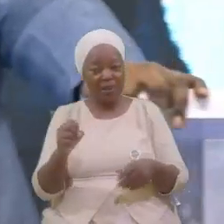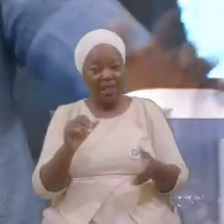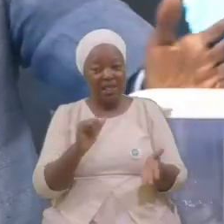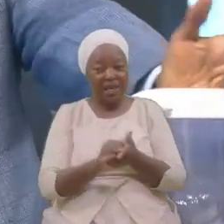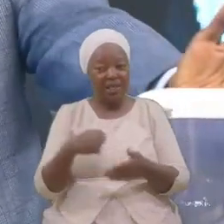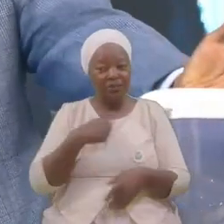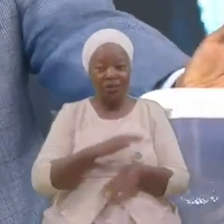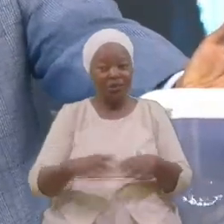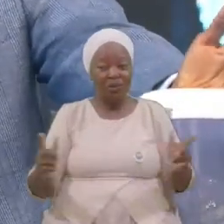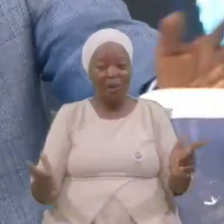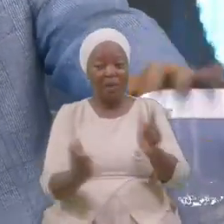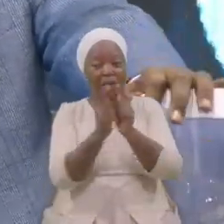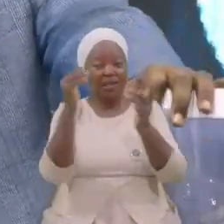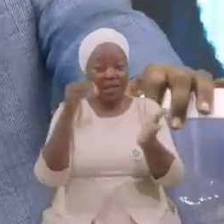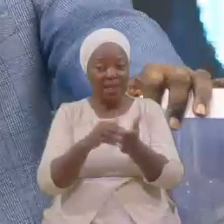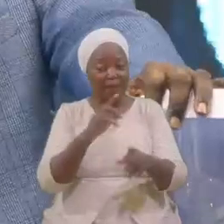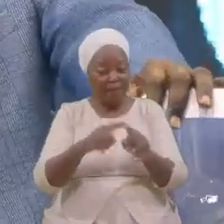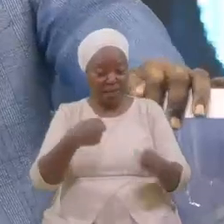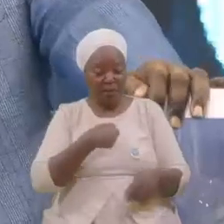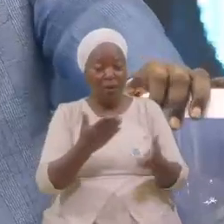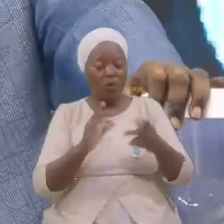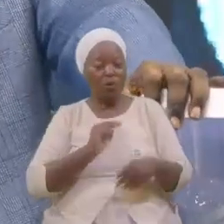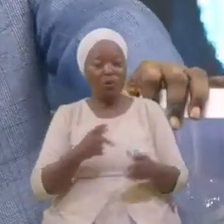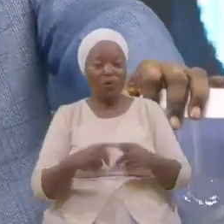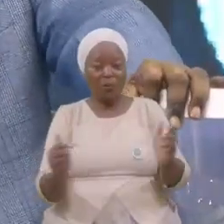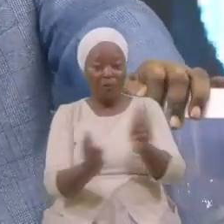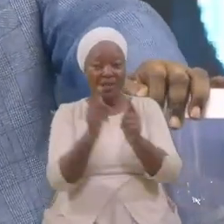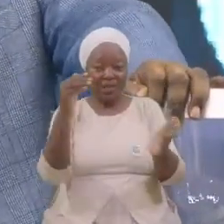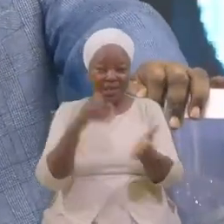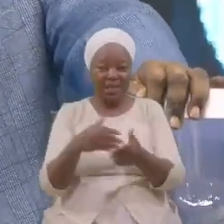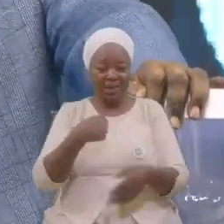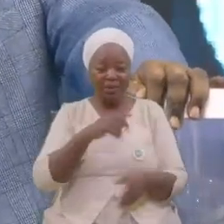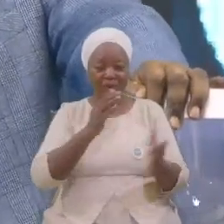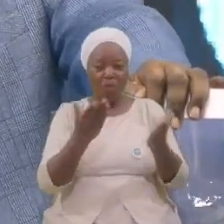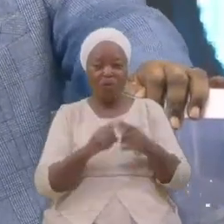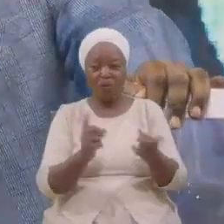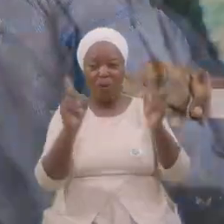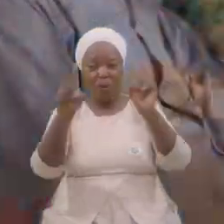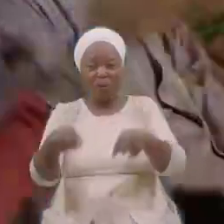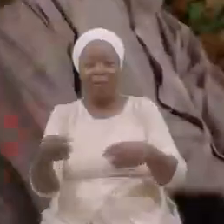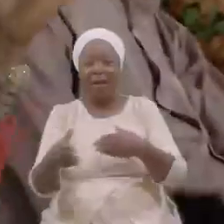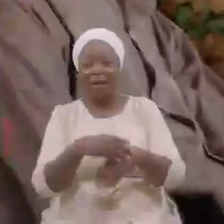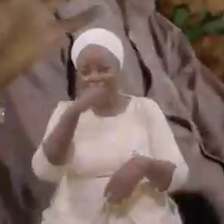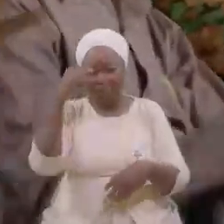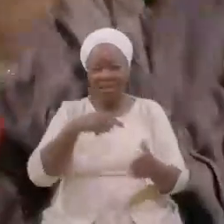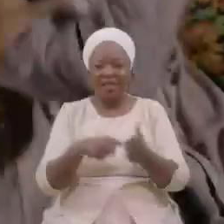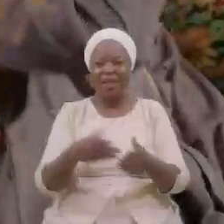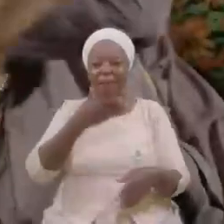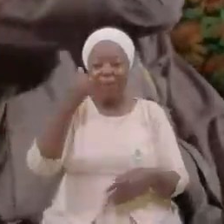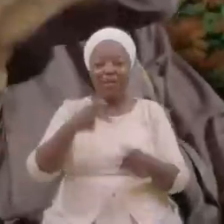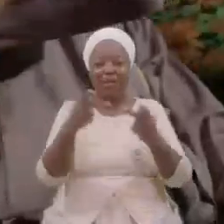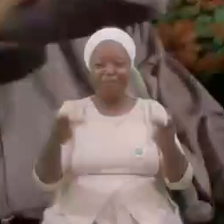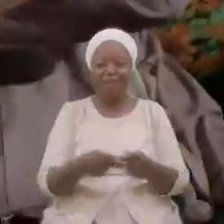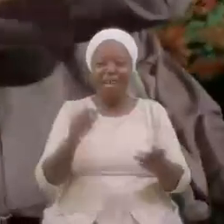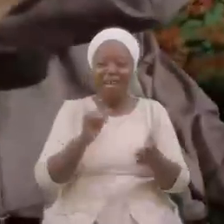again, I want us to meet again. I want to come back. Abba is the best place you can come to preach